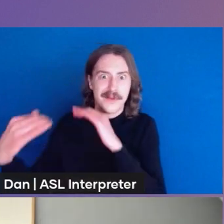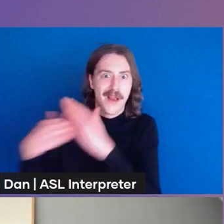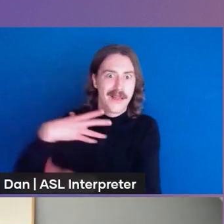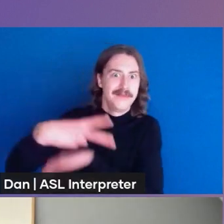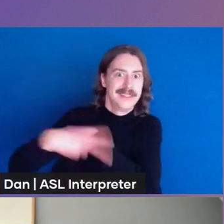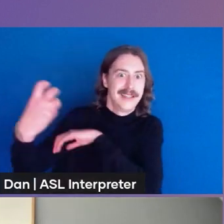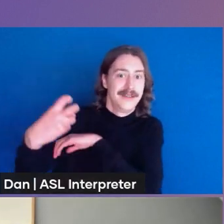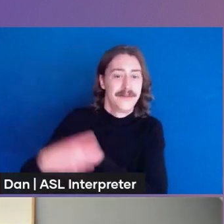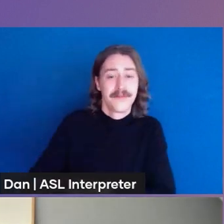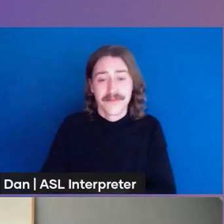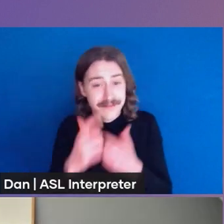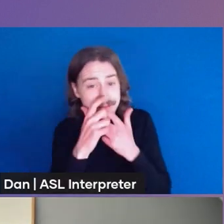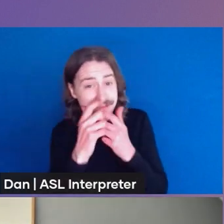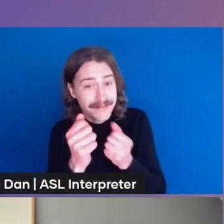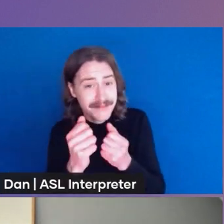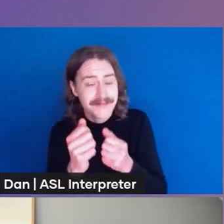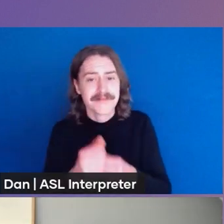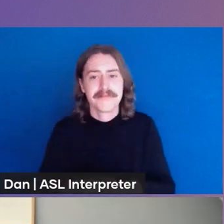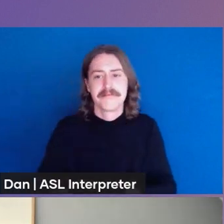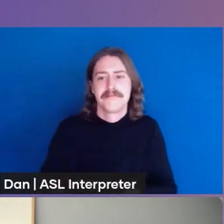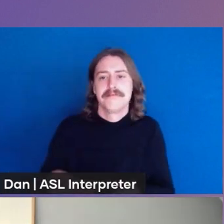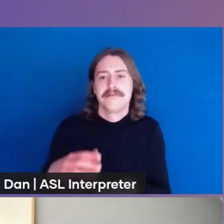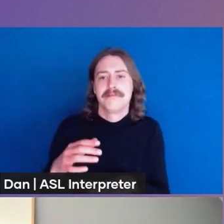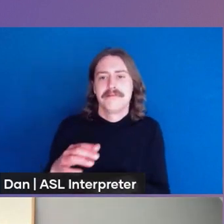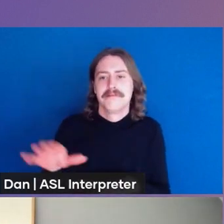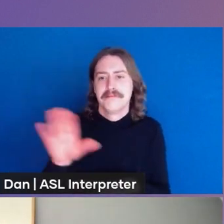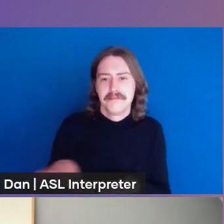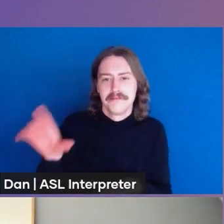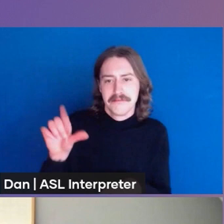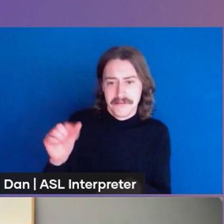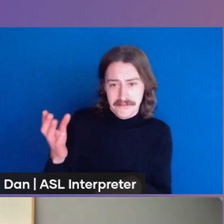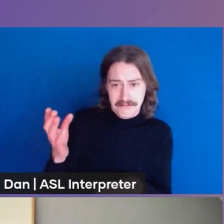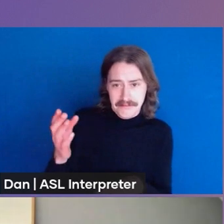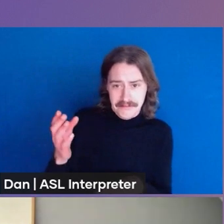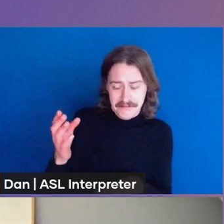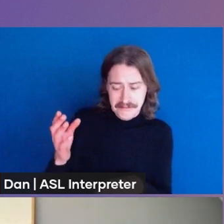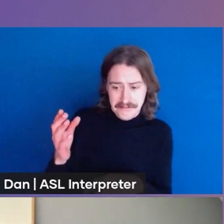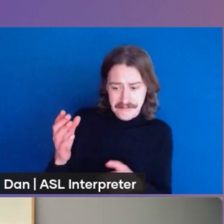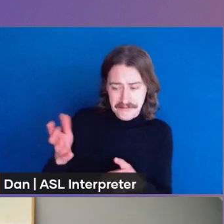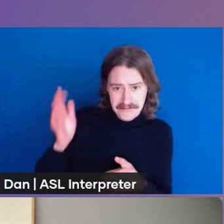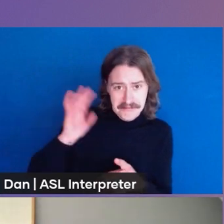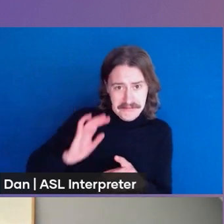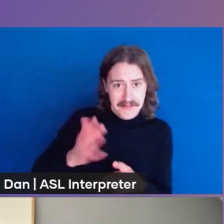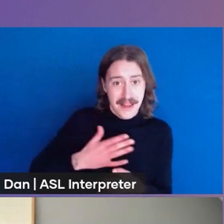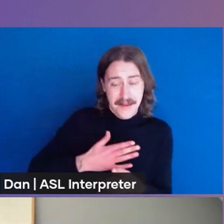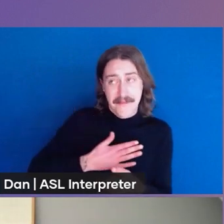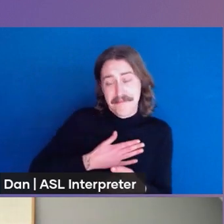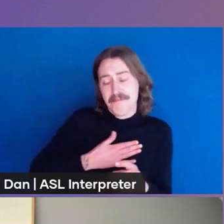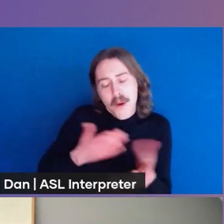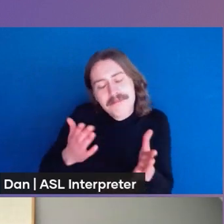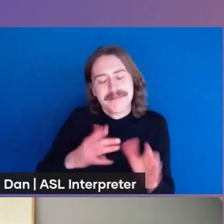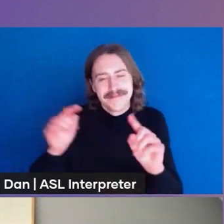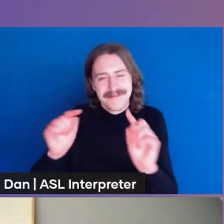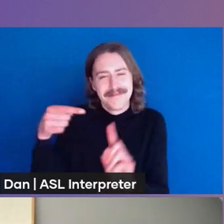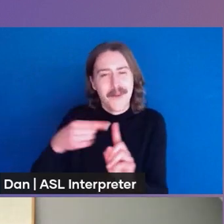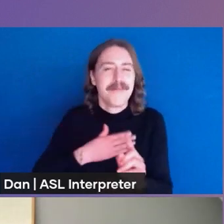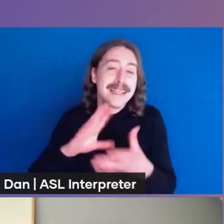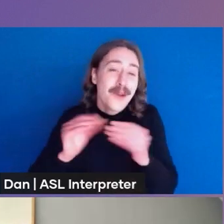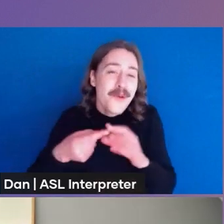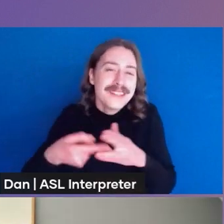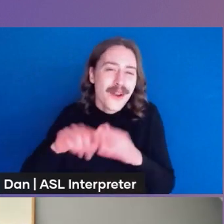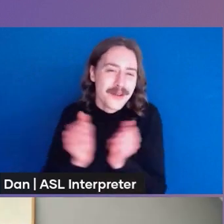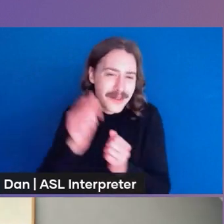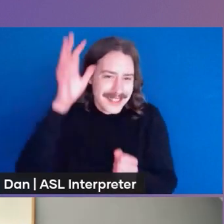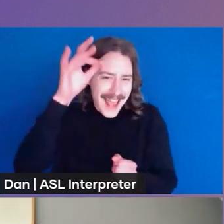It's that time. As I come into my career, they're leaving theirs. And so the story begins with my dad explaining that he's on